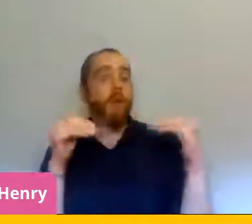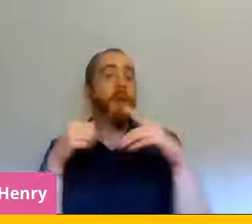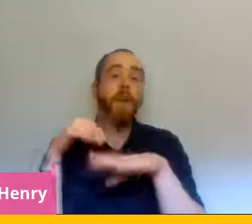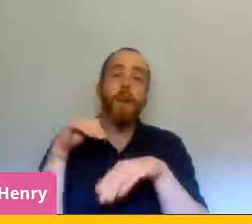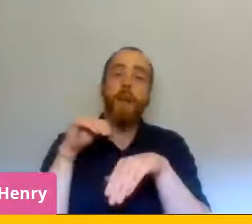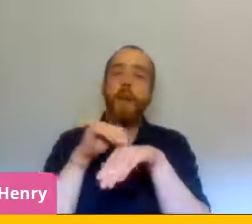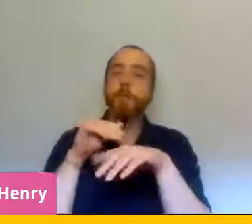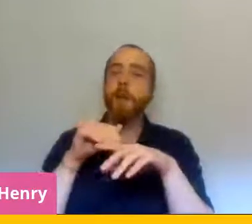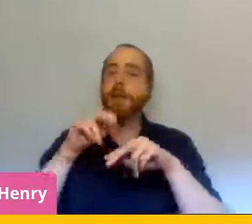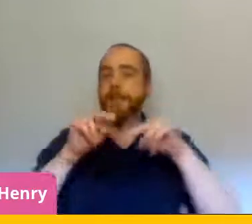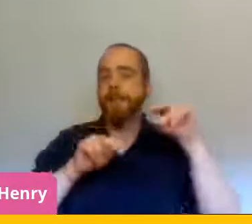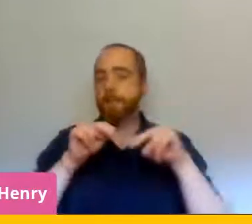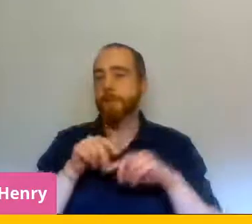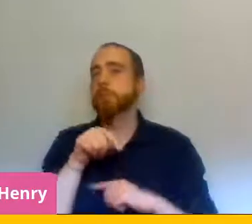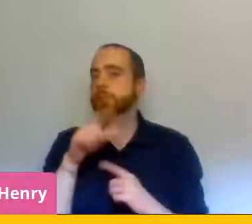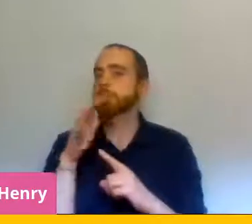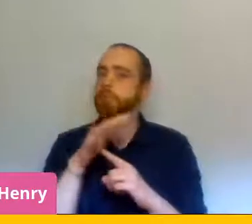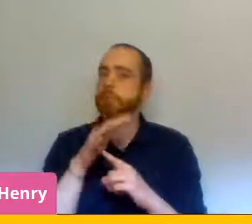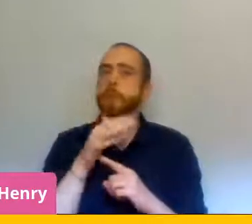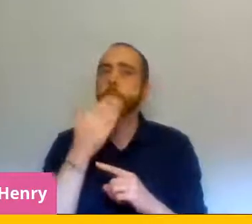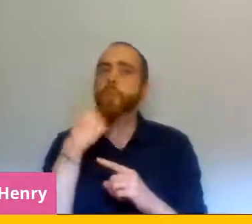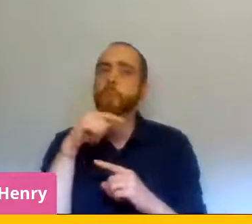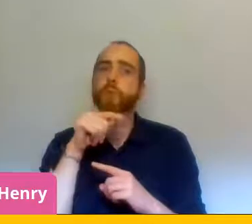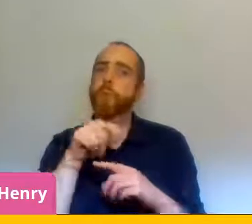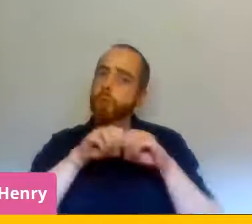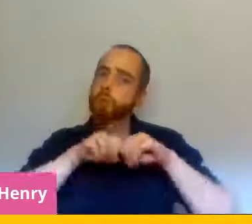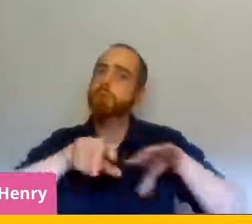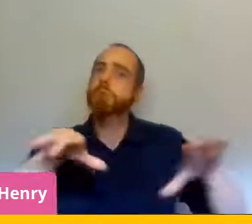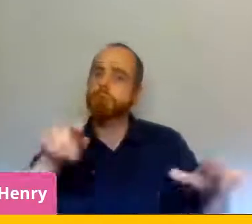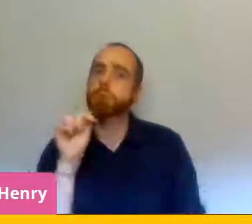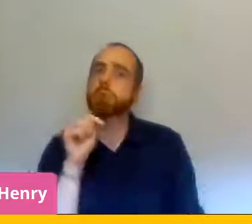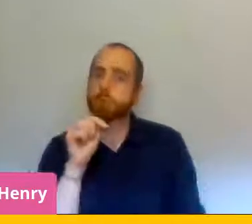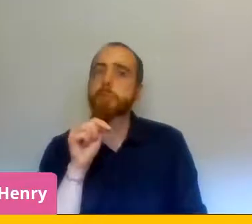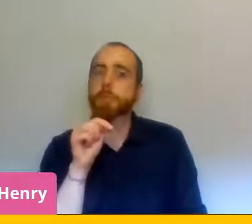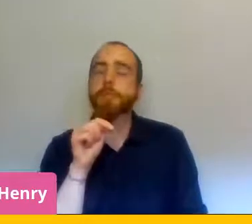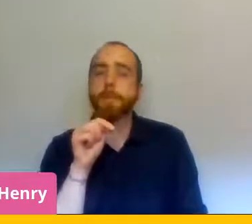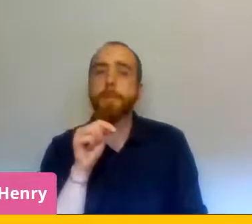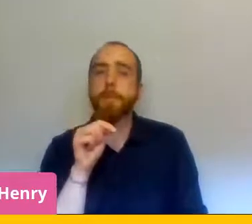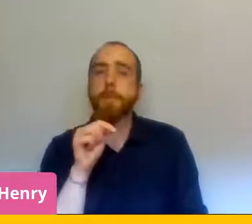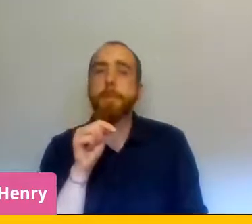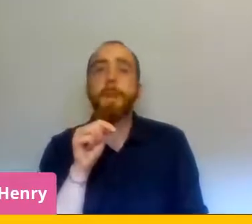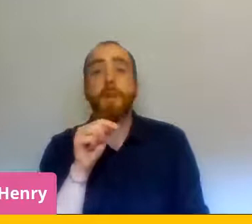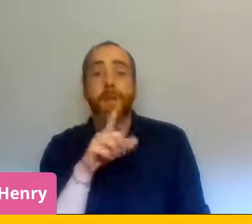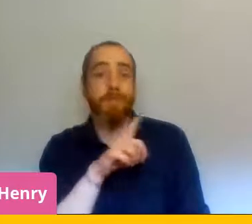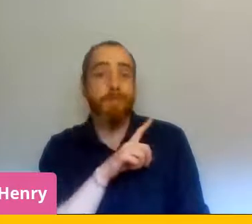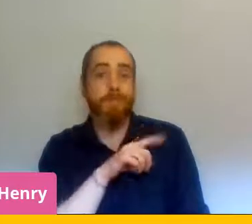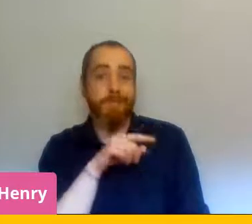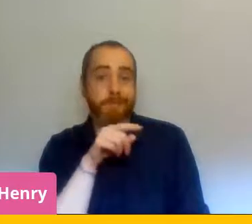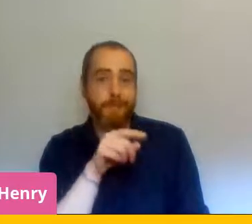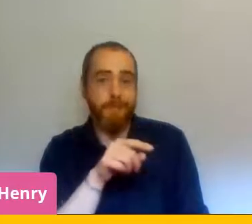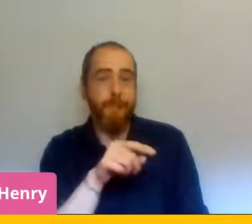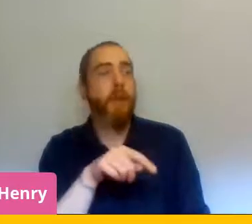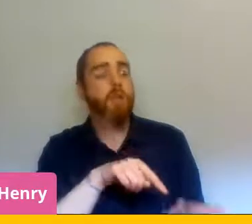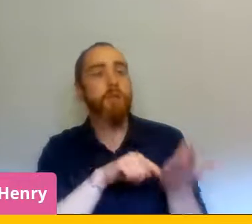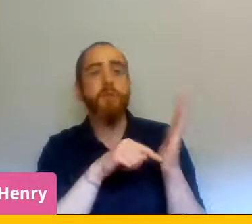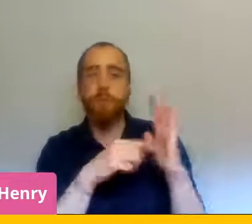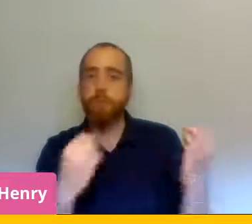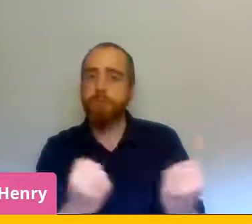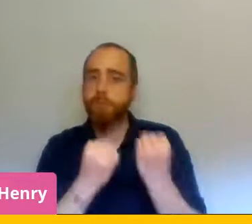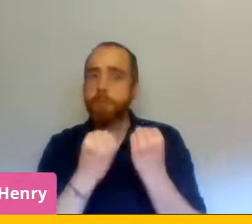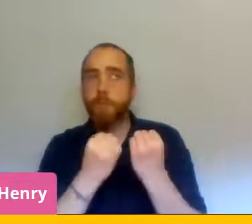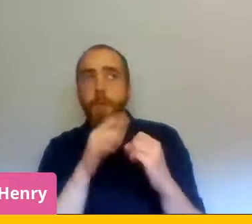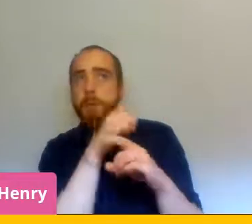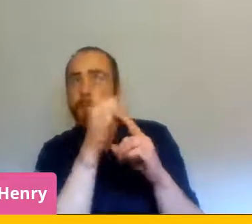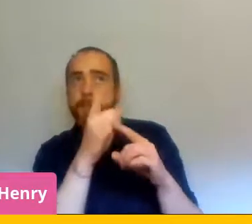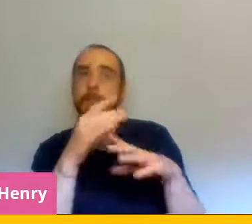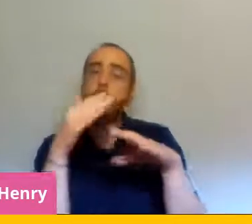equalities impact assessments, which is really, really important. And I think using in conjunction with that the less favourable treatment regulations, because that's